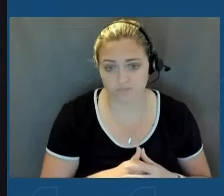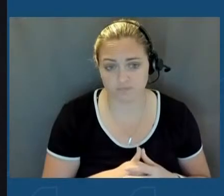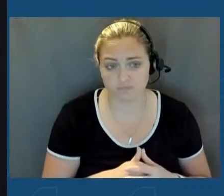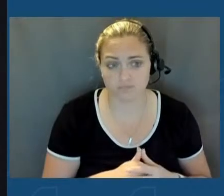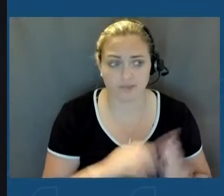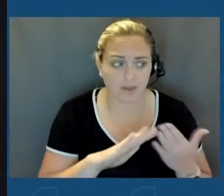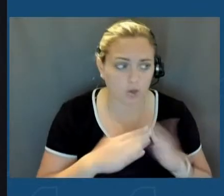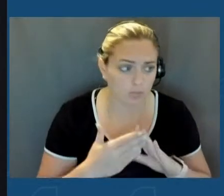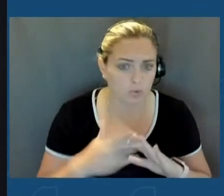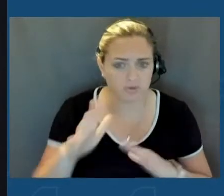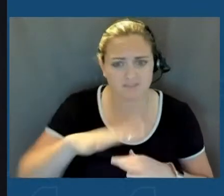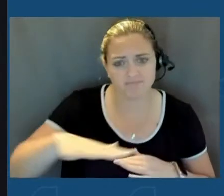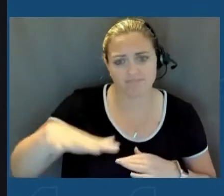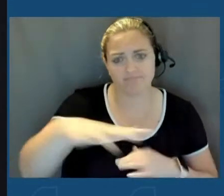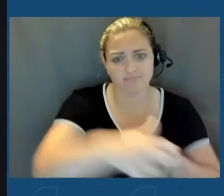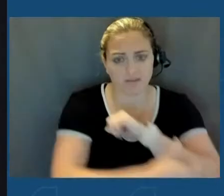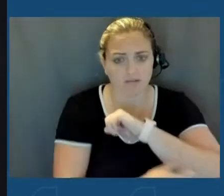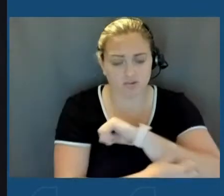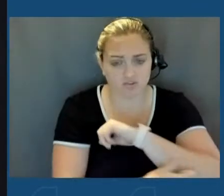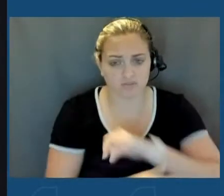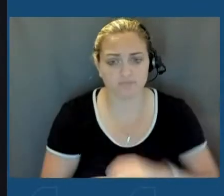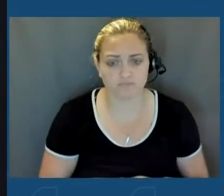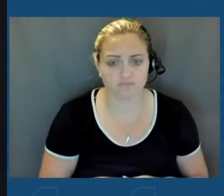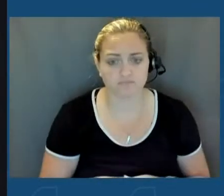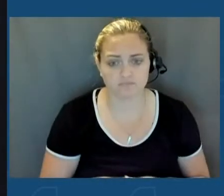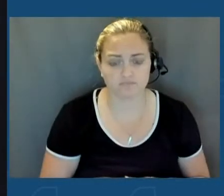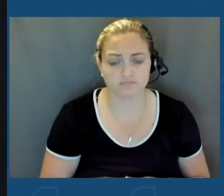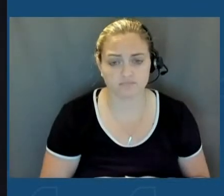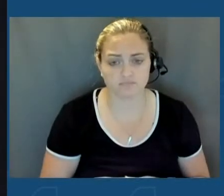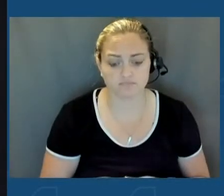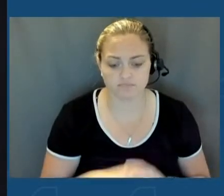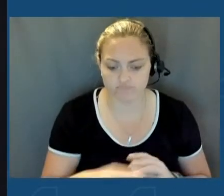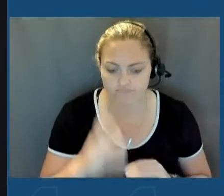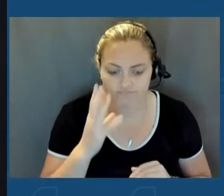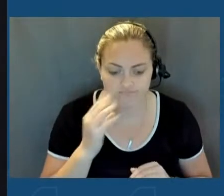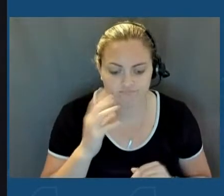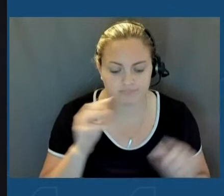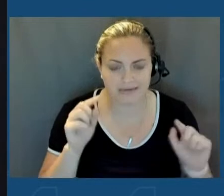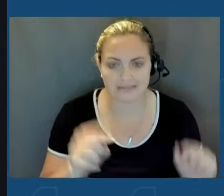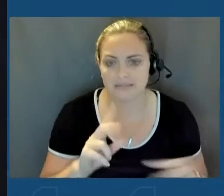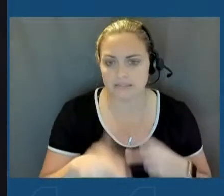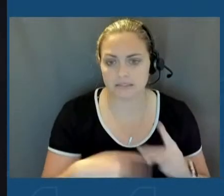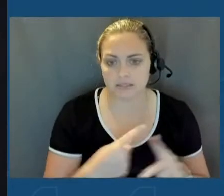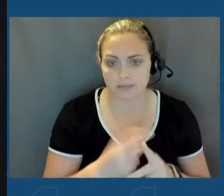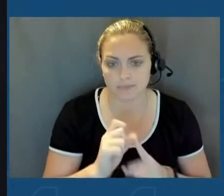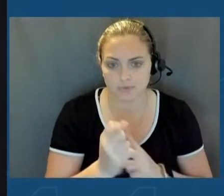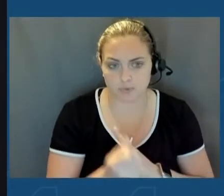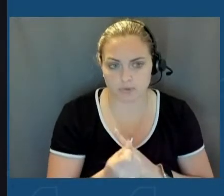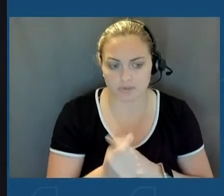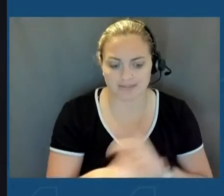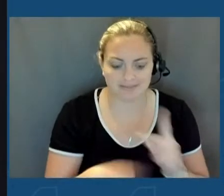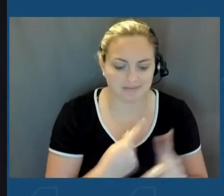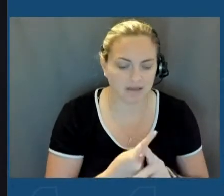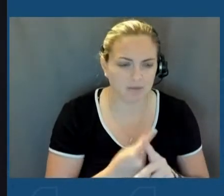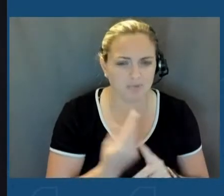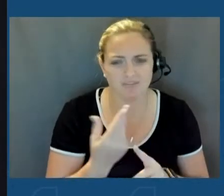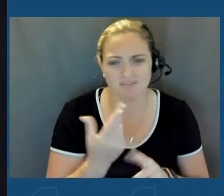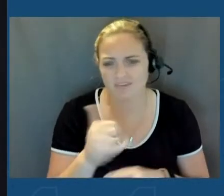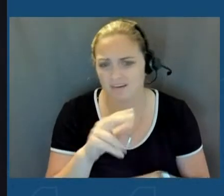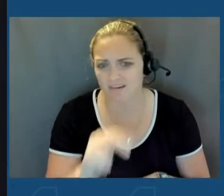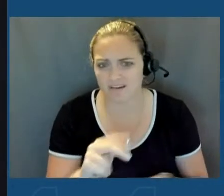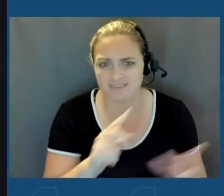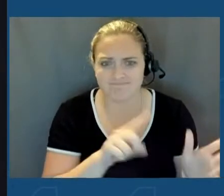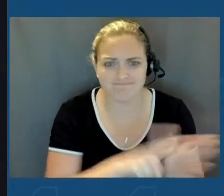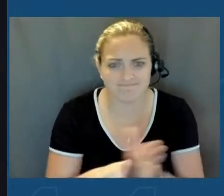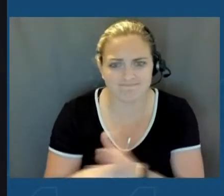communities across this country that have experienced this kind of mass shooting carnage.